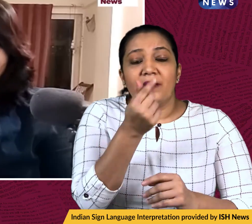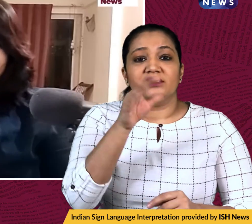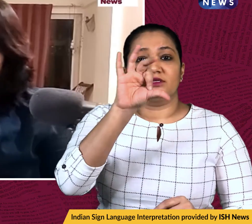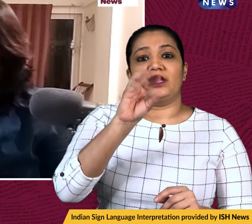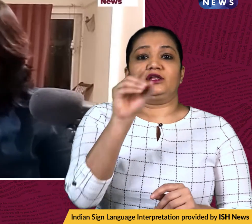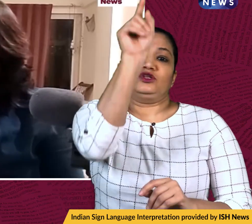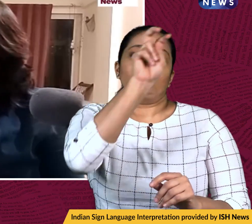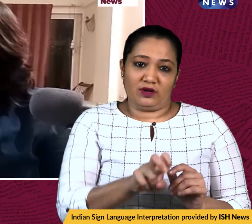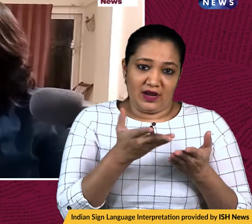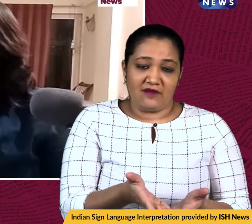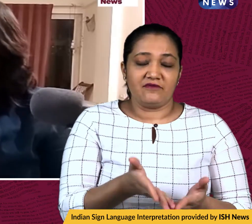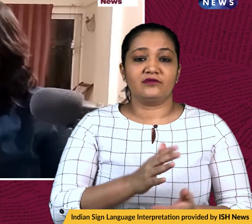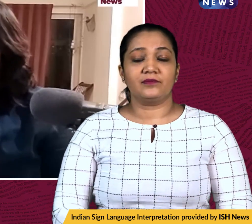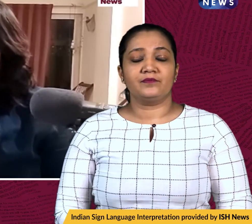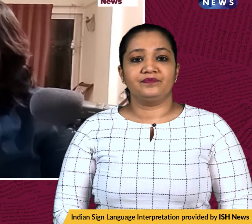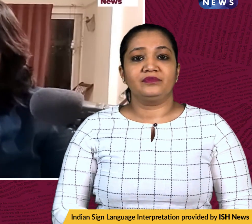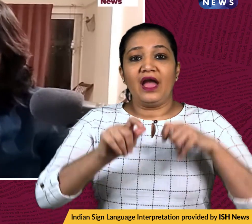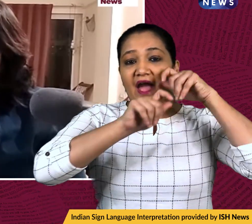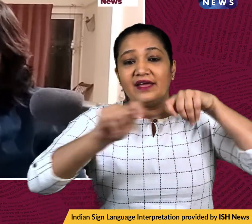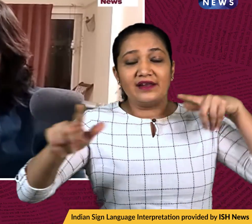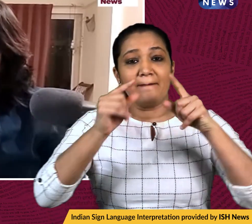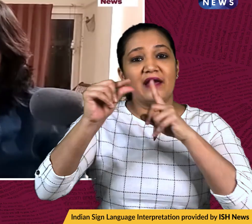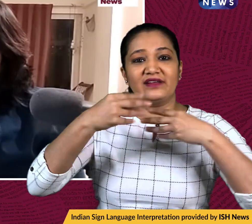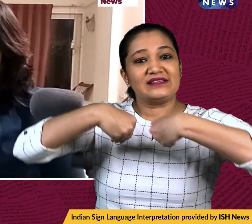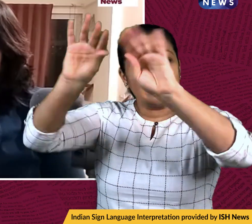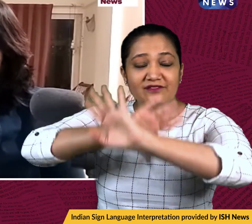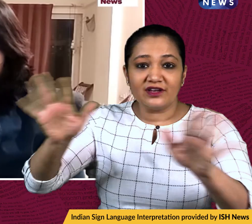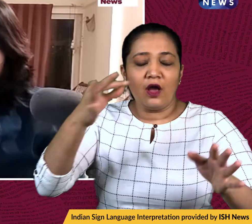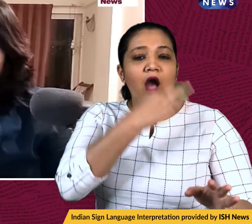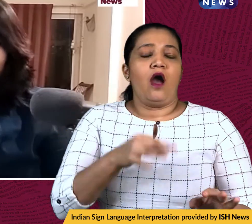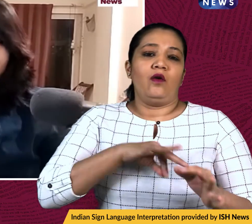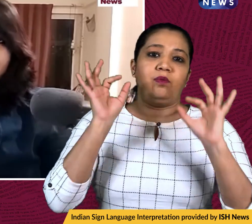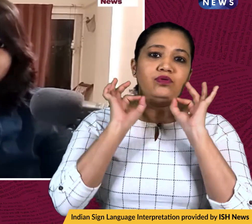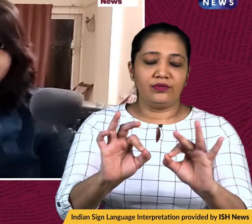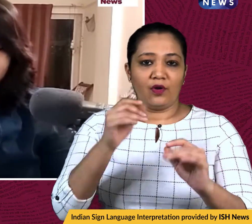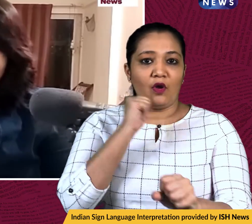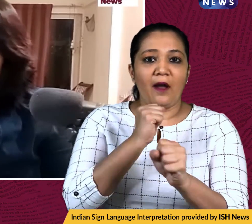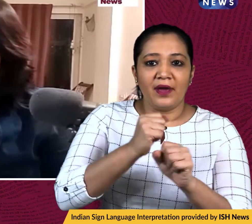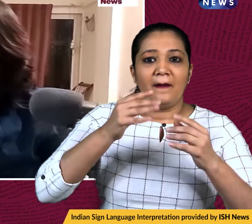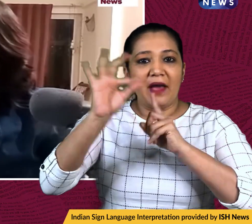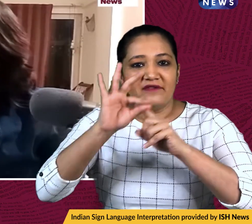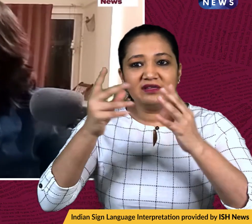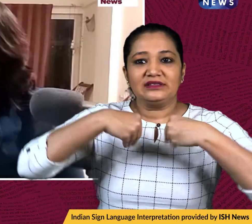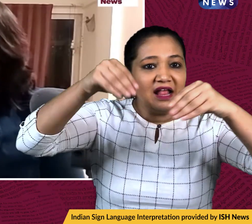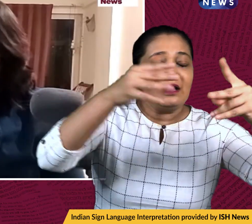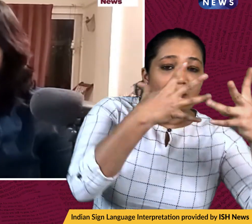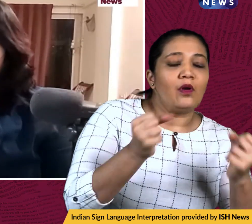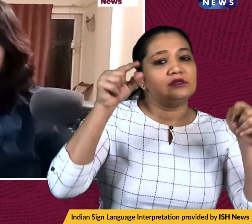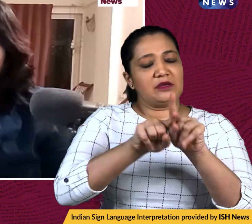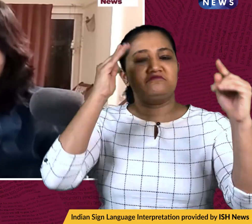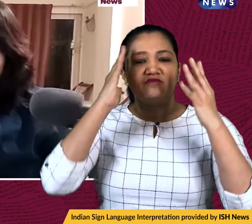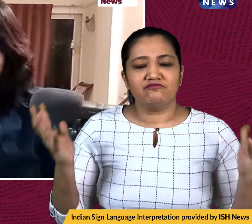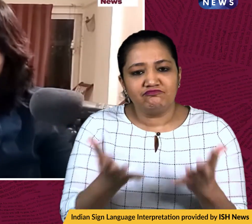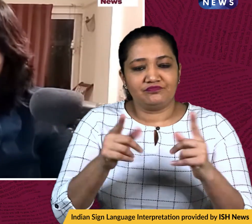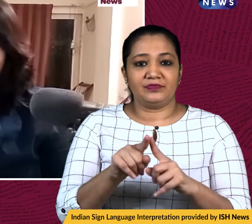of $90 per barrel. Air India privatization is key in boosting government's privatization drive. It also says